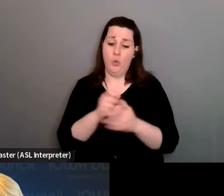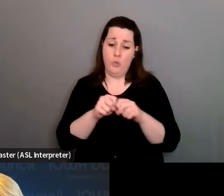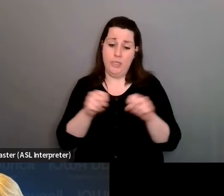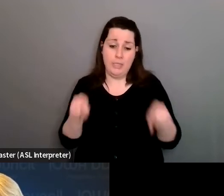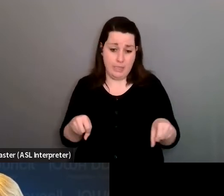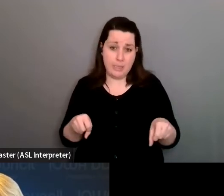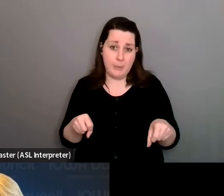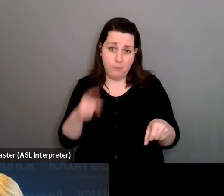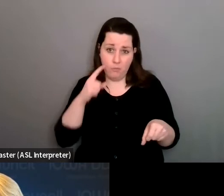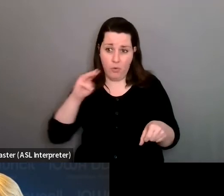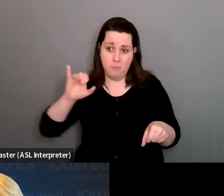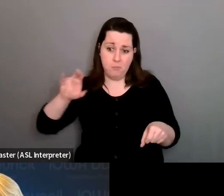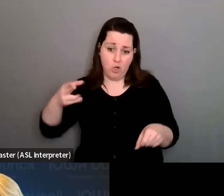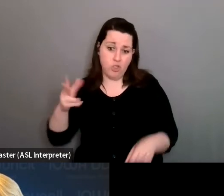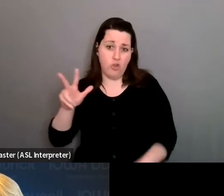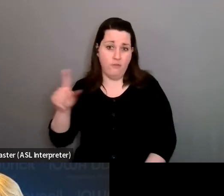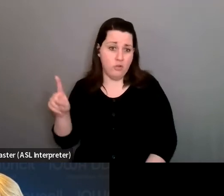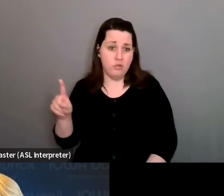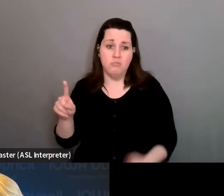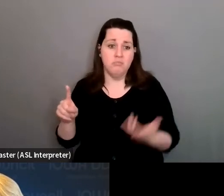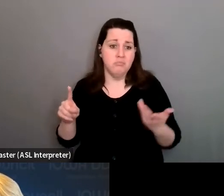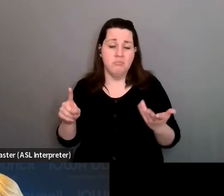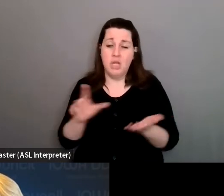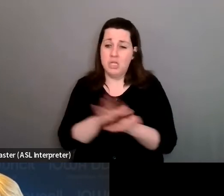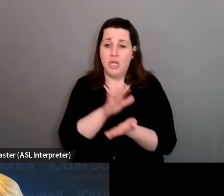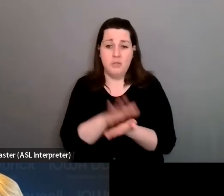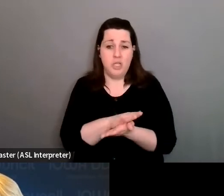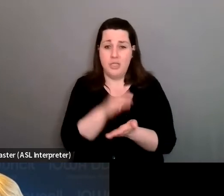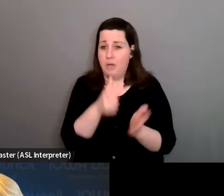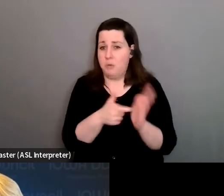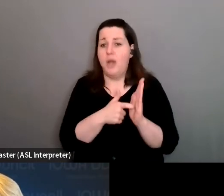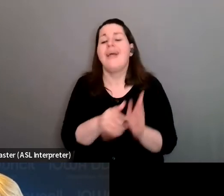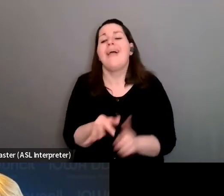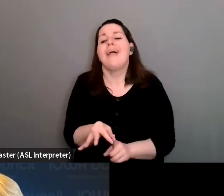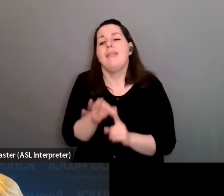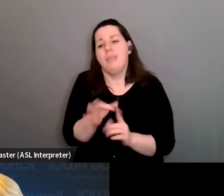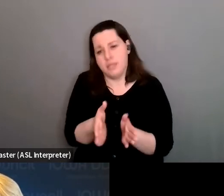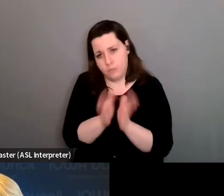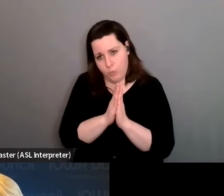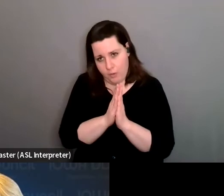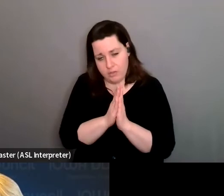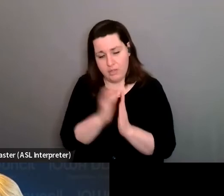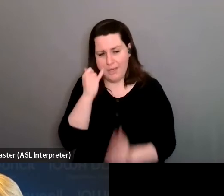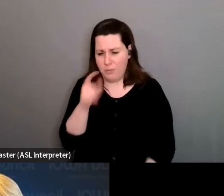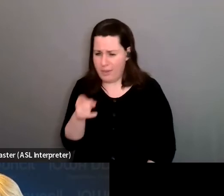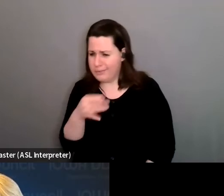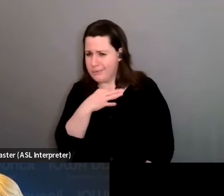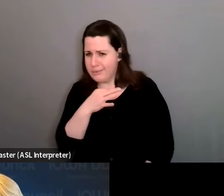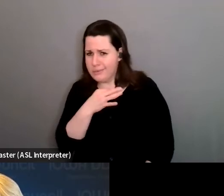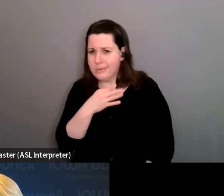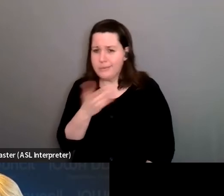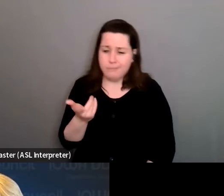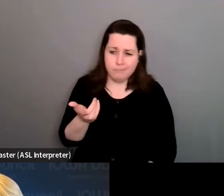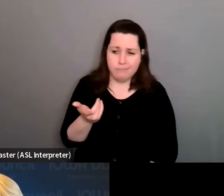March 31st, no documentation is required unless we request it. If we have a question, if somebody questions whether or not